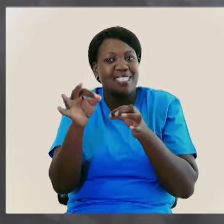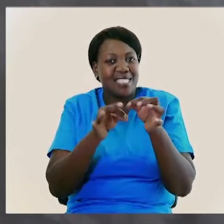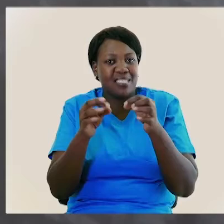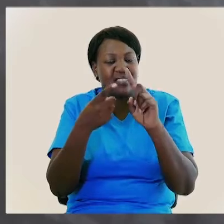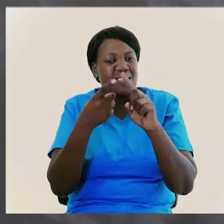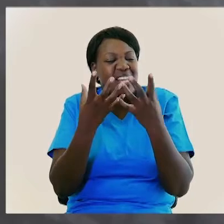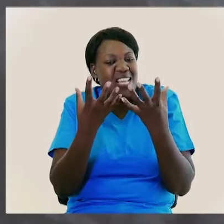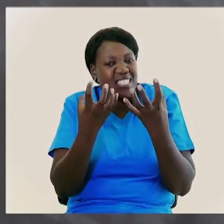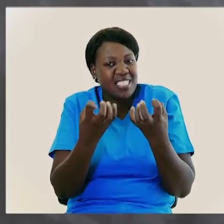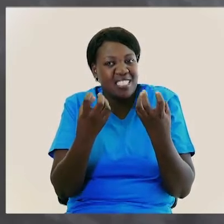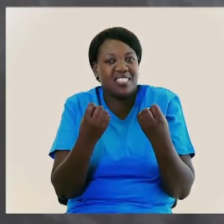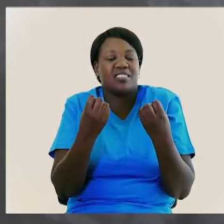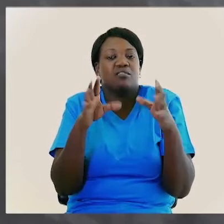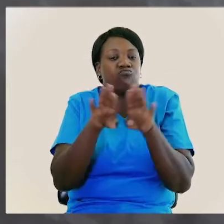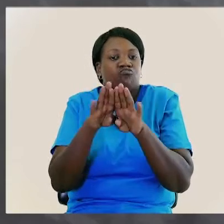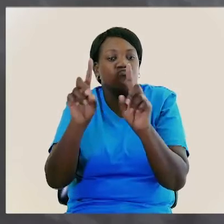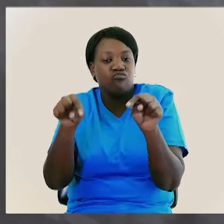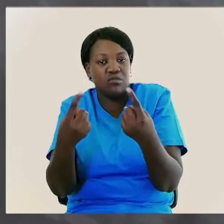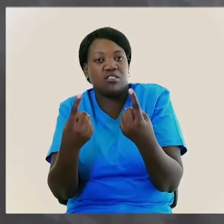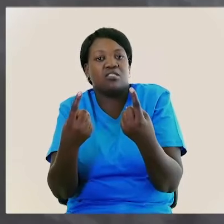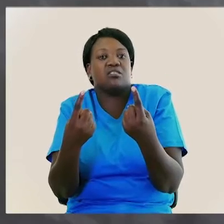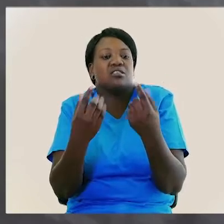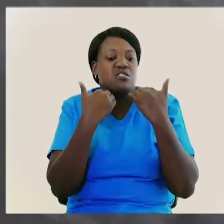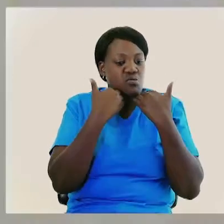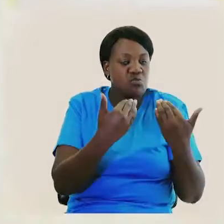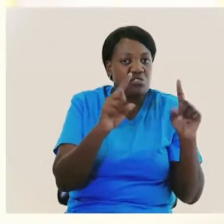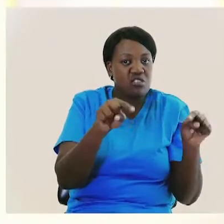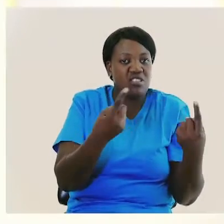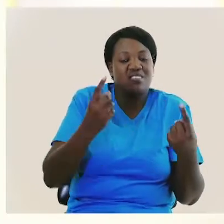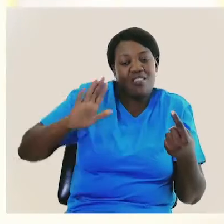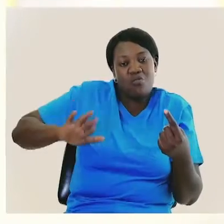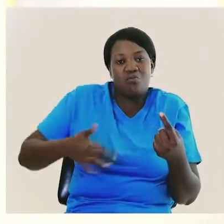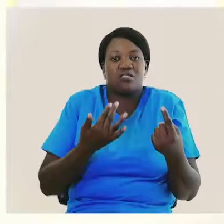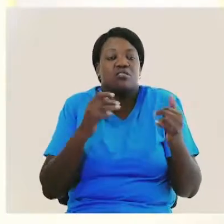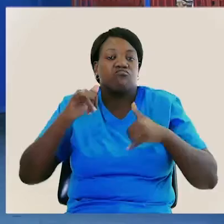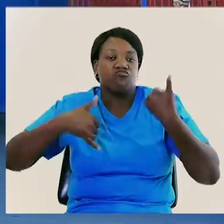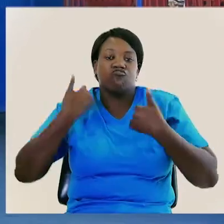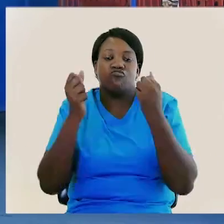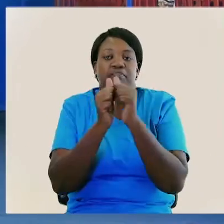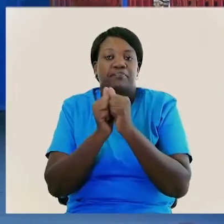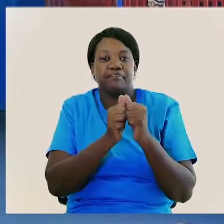the need for production and basic needs and wants. Enjoy the lesson with us.